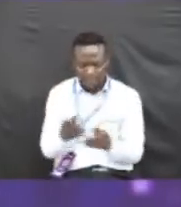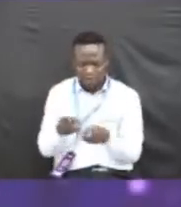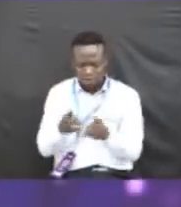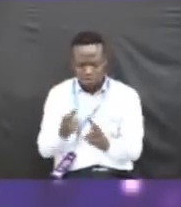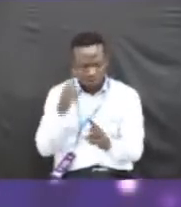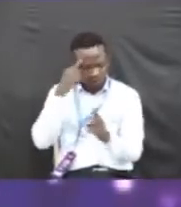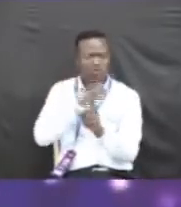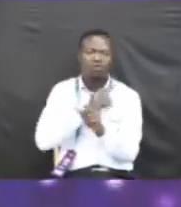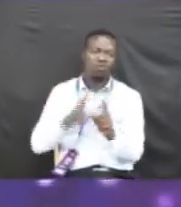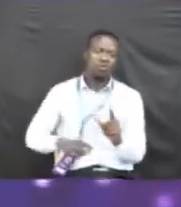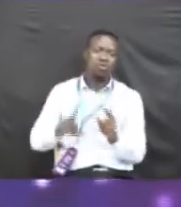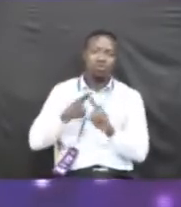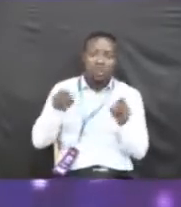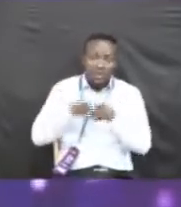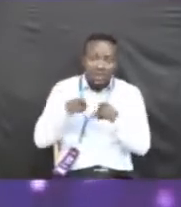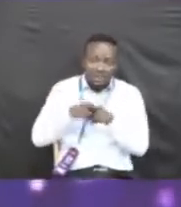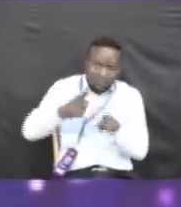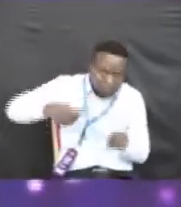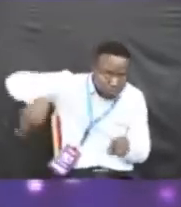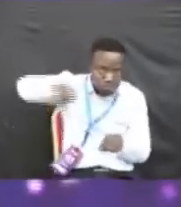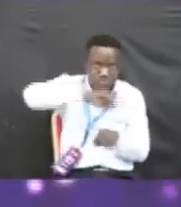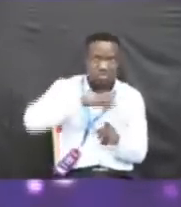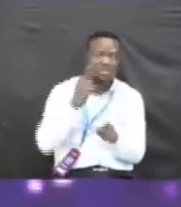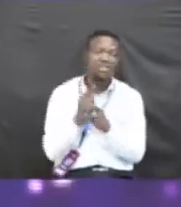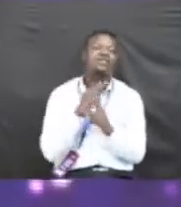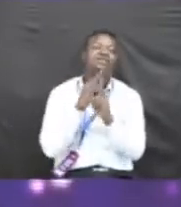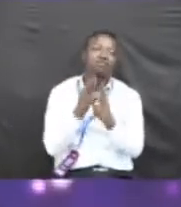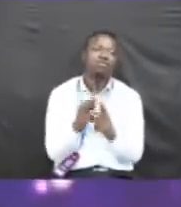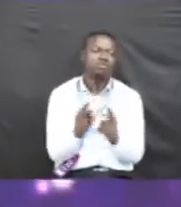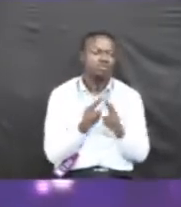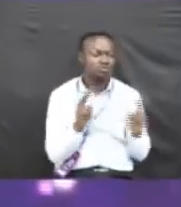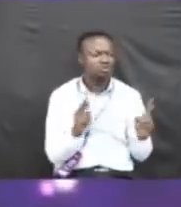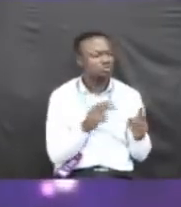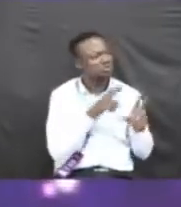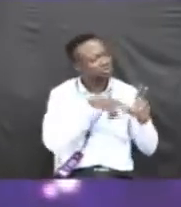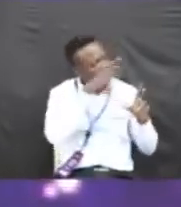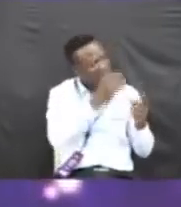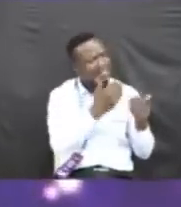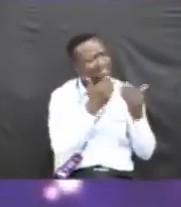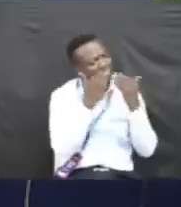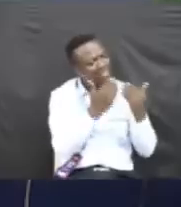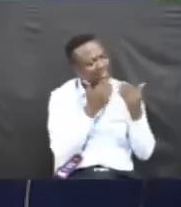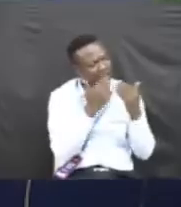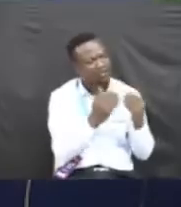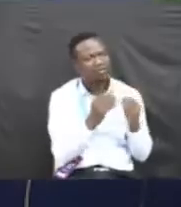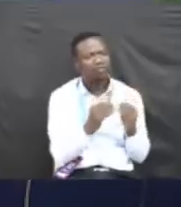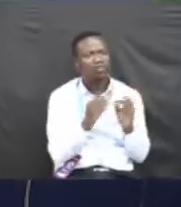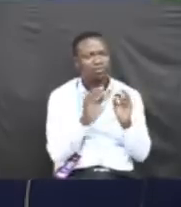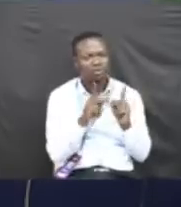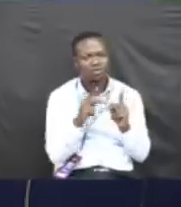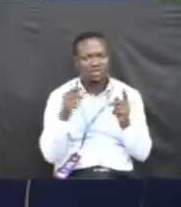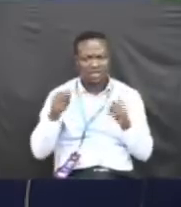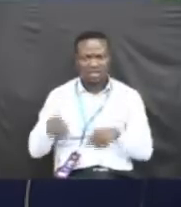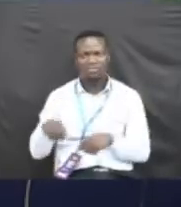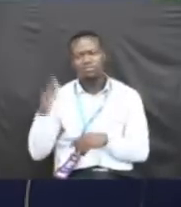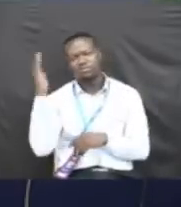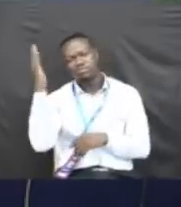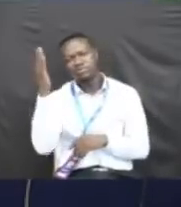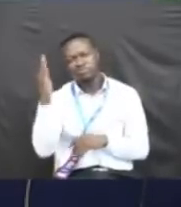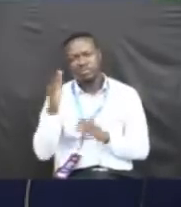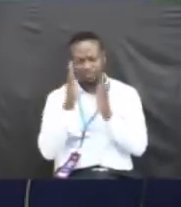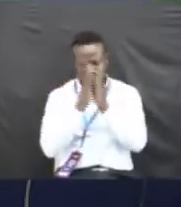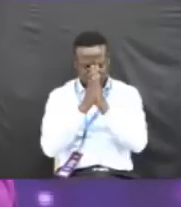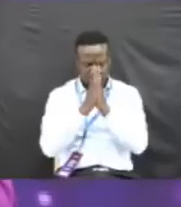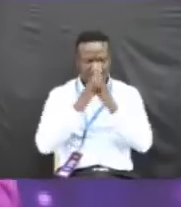Lord. So we are just a voice. So thank you for this opportunity to share these thoughts with you and I pray for